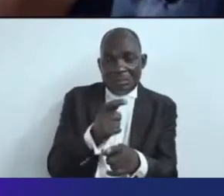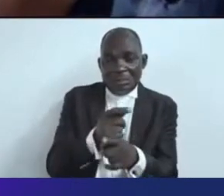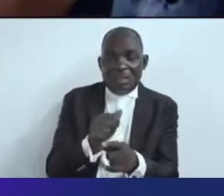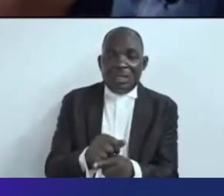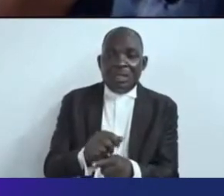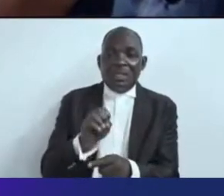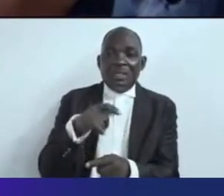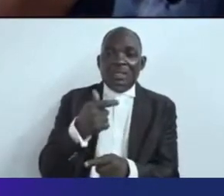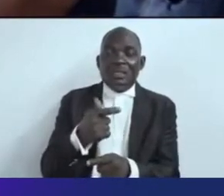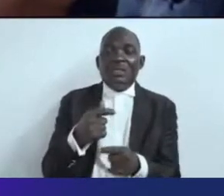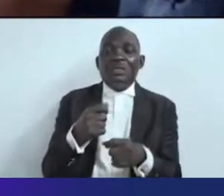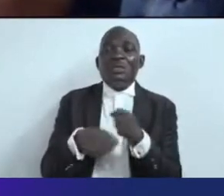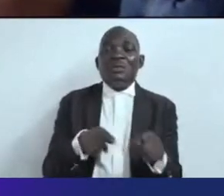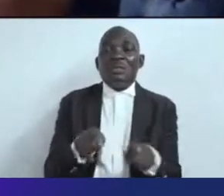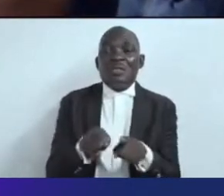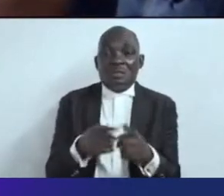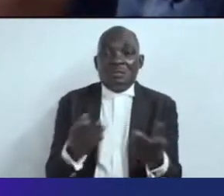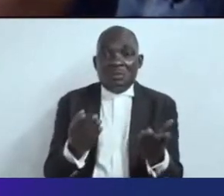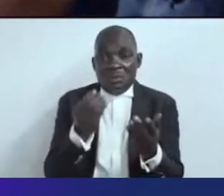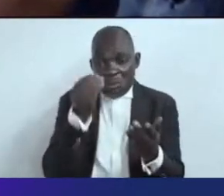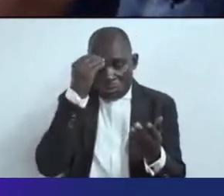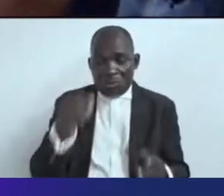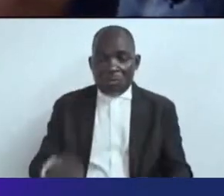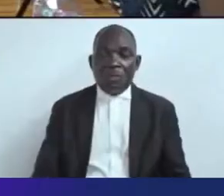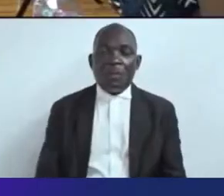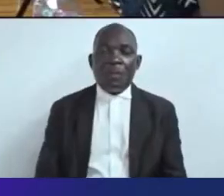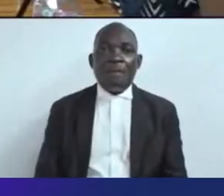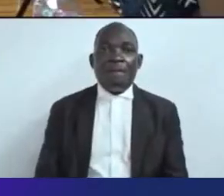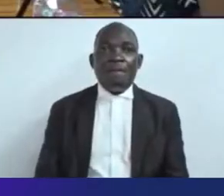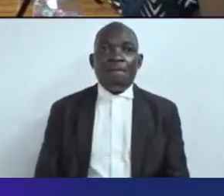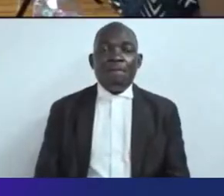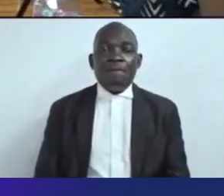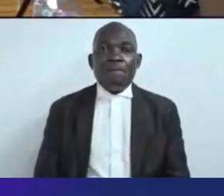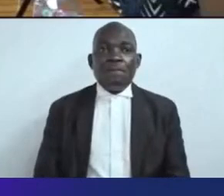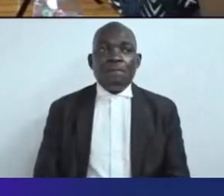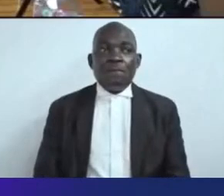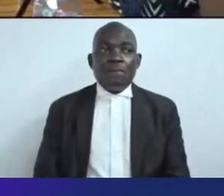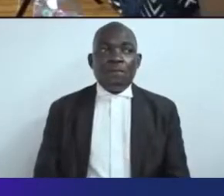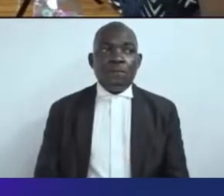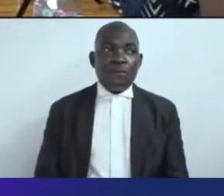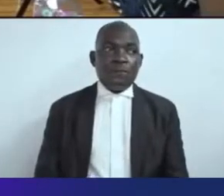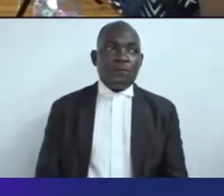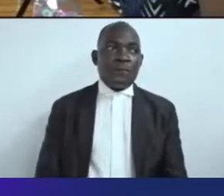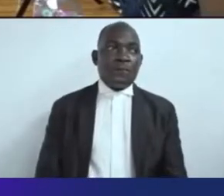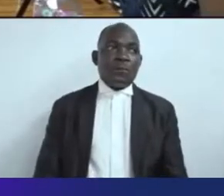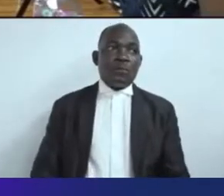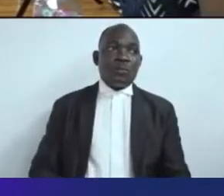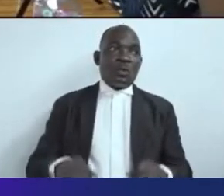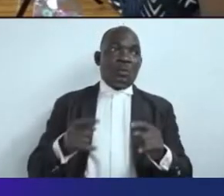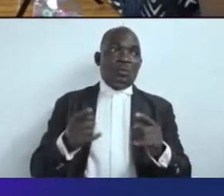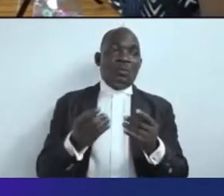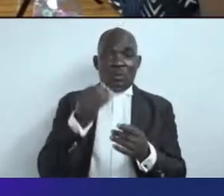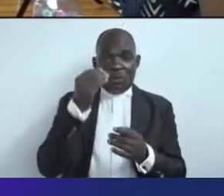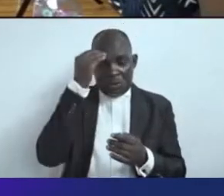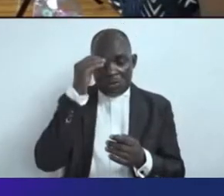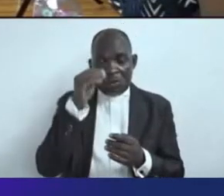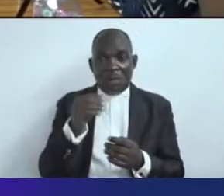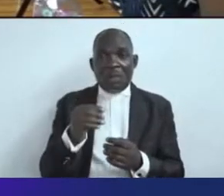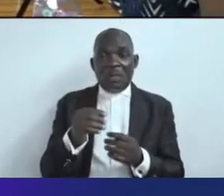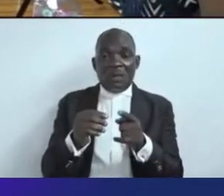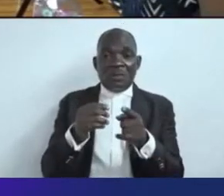ECB went through? Okay, Norman, thank you, Kingsley. Okay, so I also want to find, Governor, I